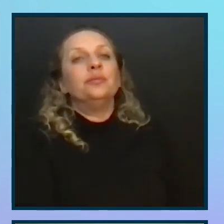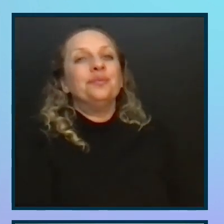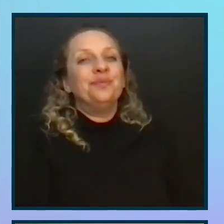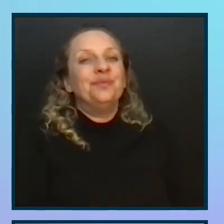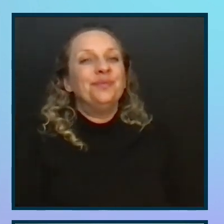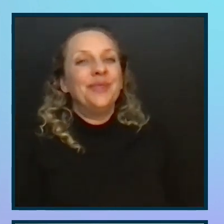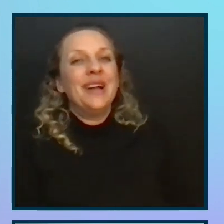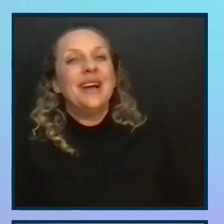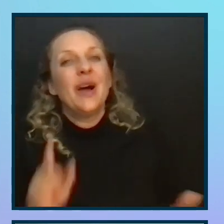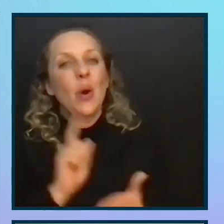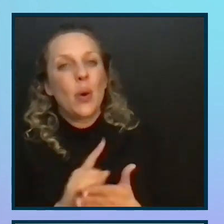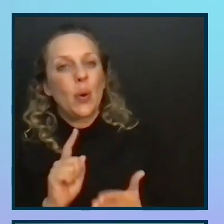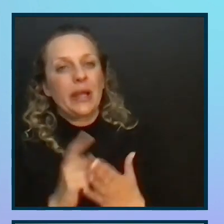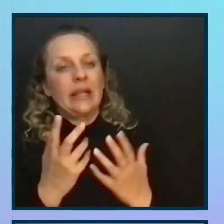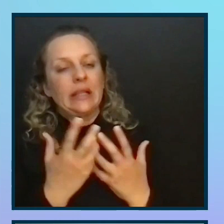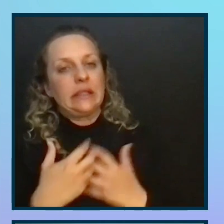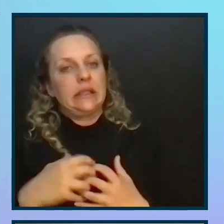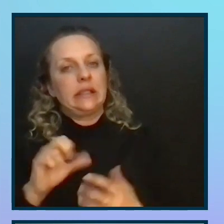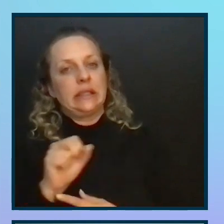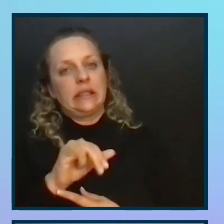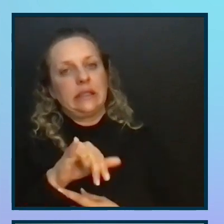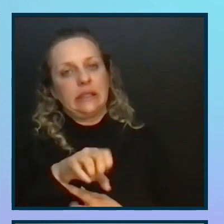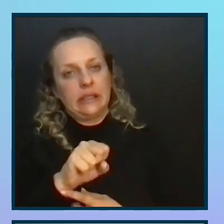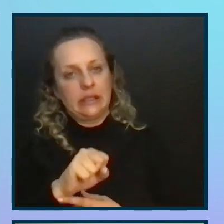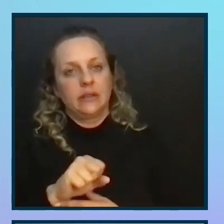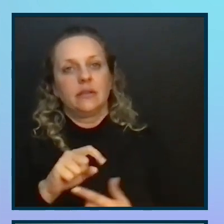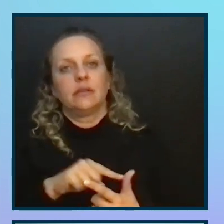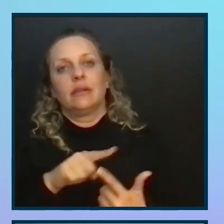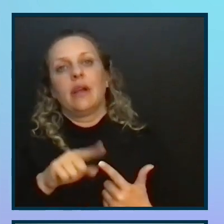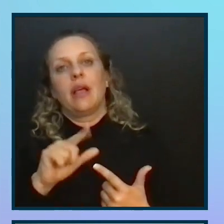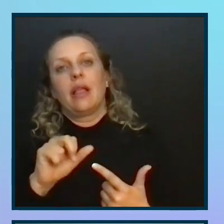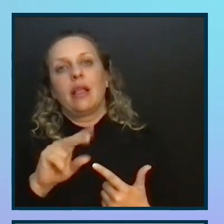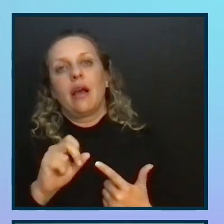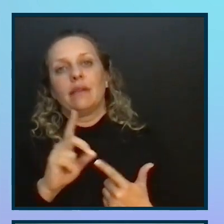weekly syncs, live design and coding.